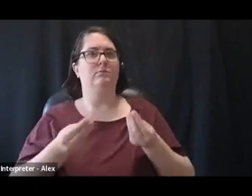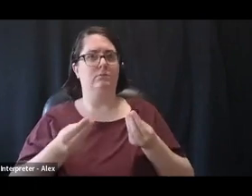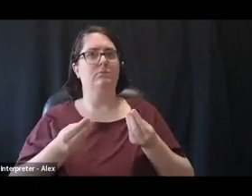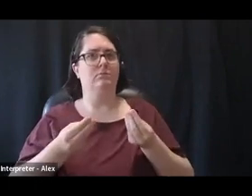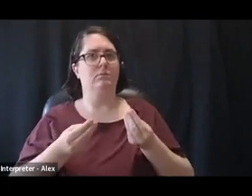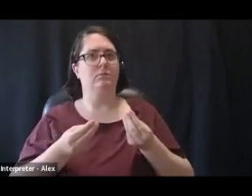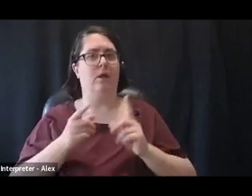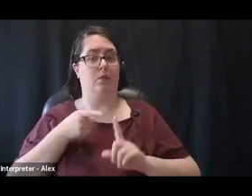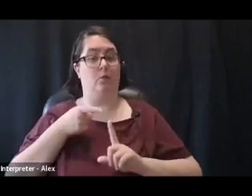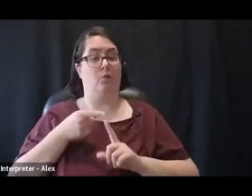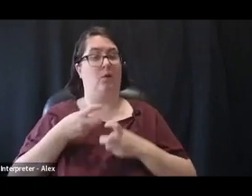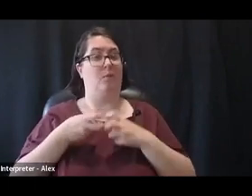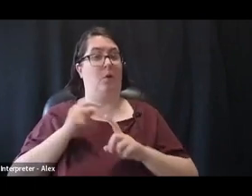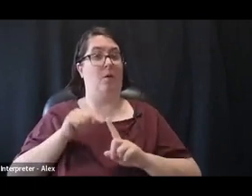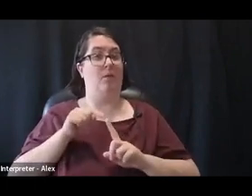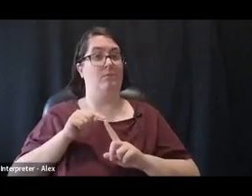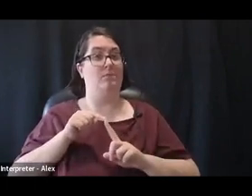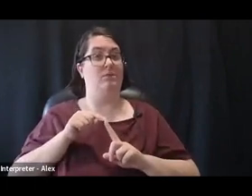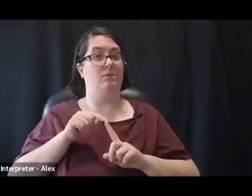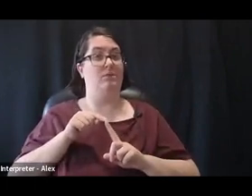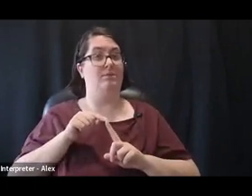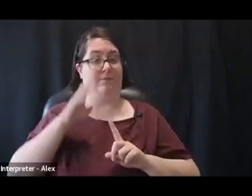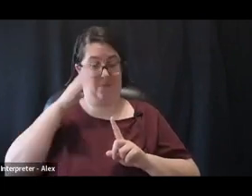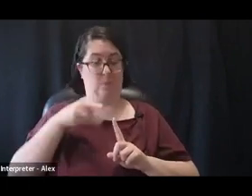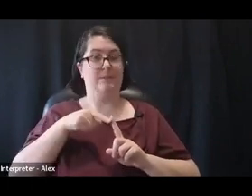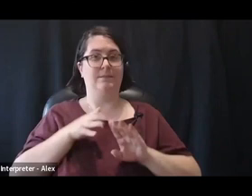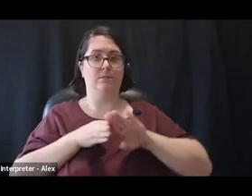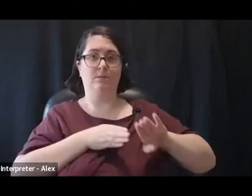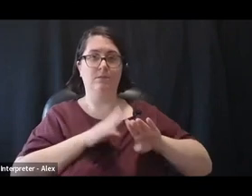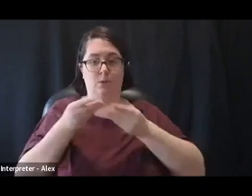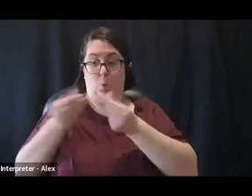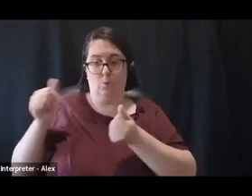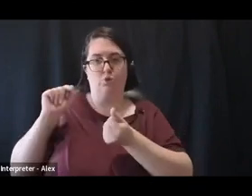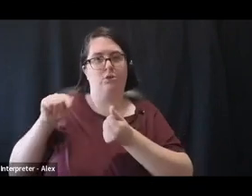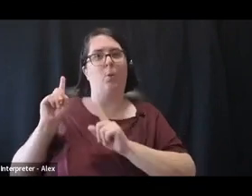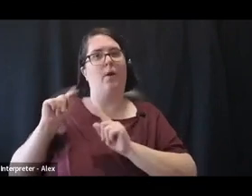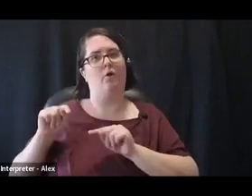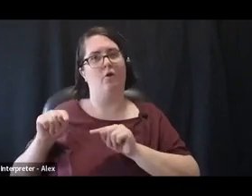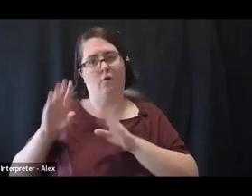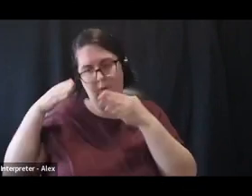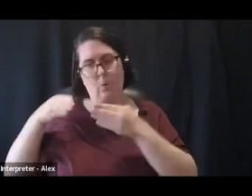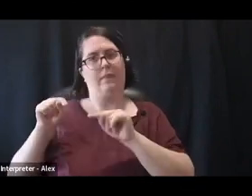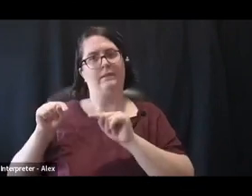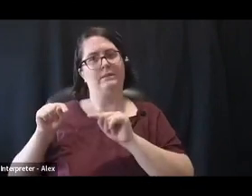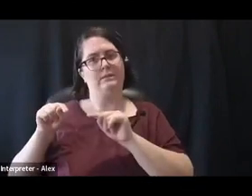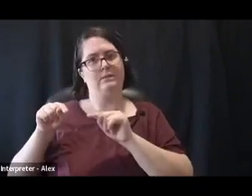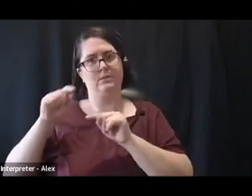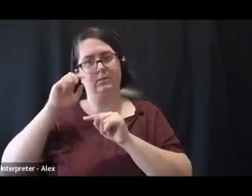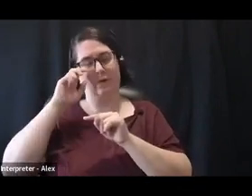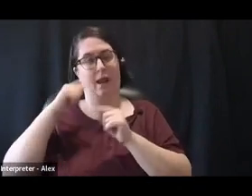problems at the expense of feeding the roots of our solutions. And these run really, really deep in so many communities. And these